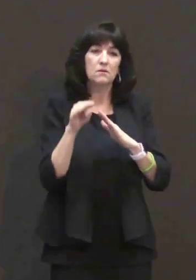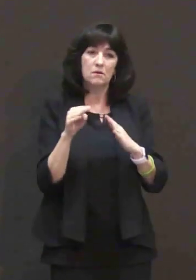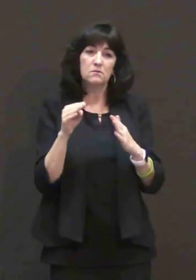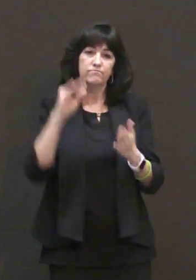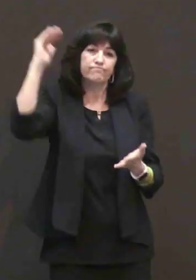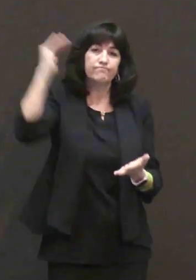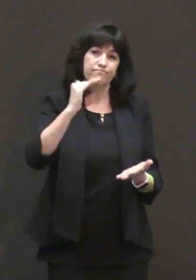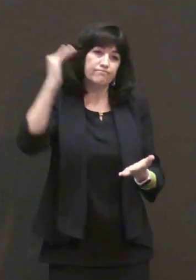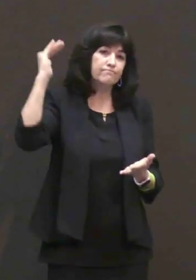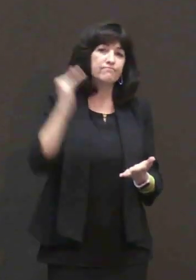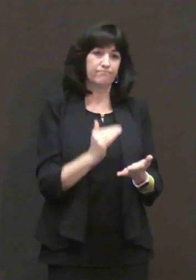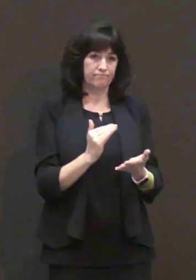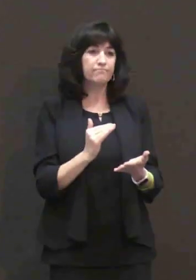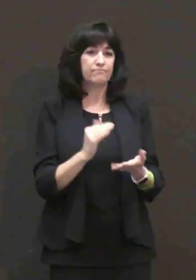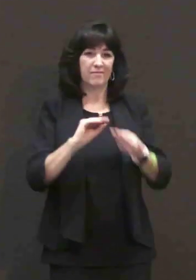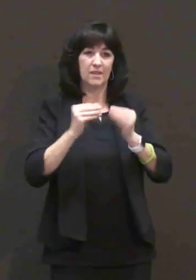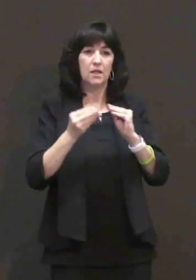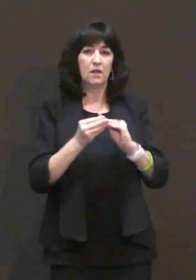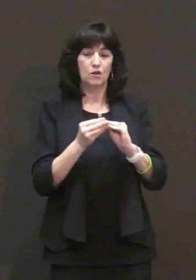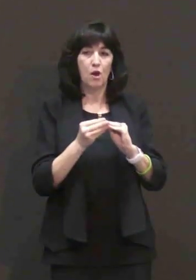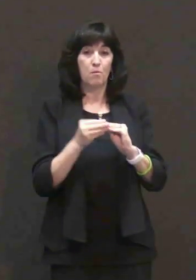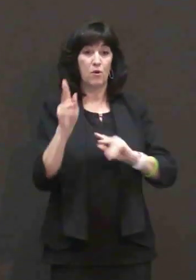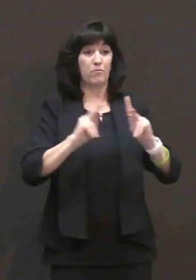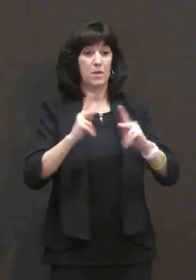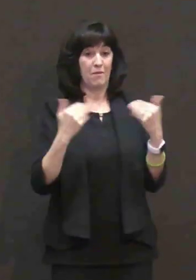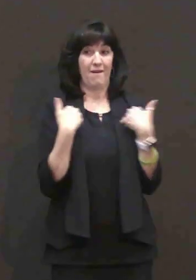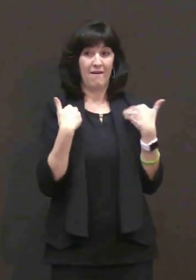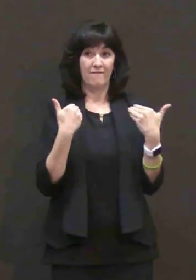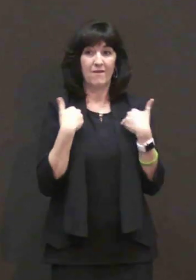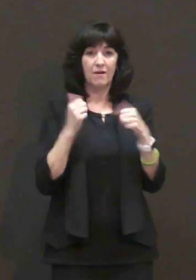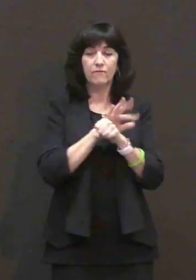rate of positive cases, we know that we will